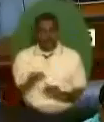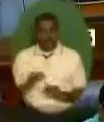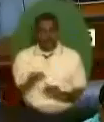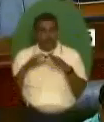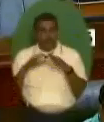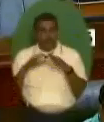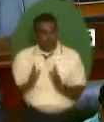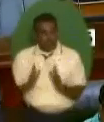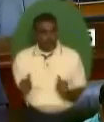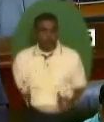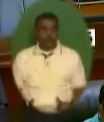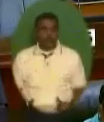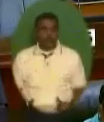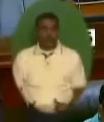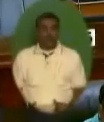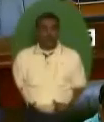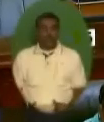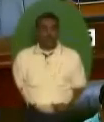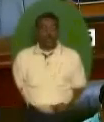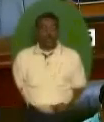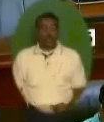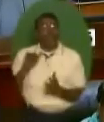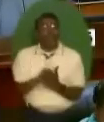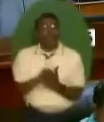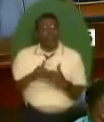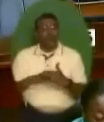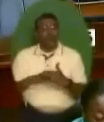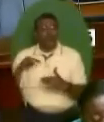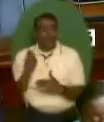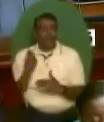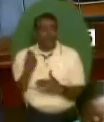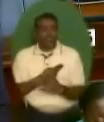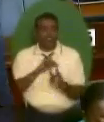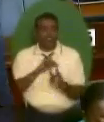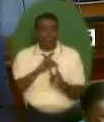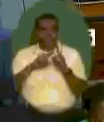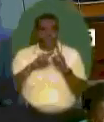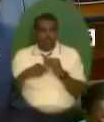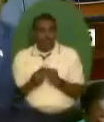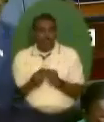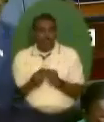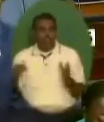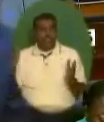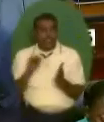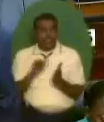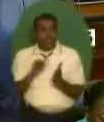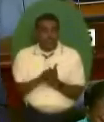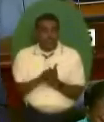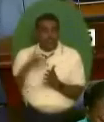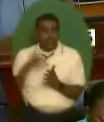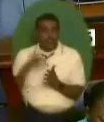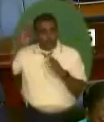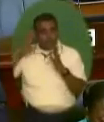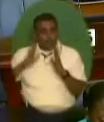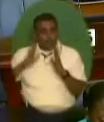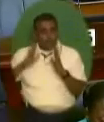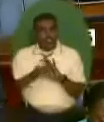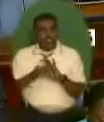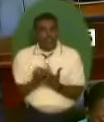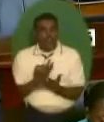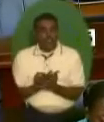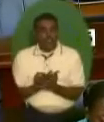this issue of payment to contractors is before us as a matter to be disputed. It was this Minister of Finance who, in September 2010